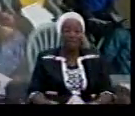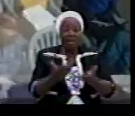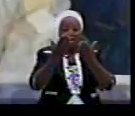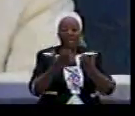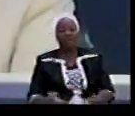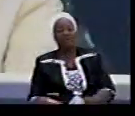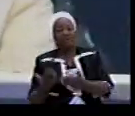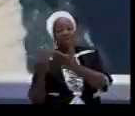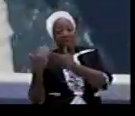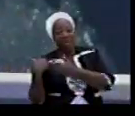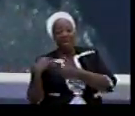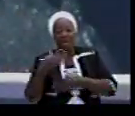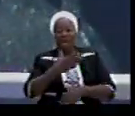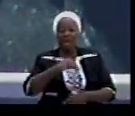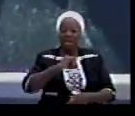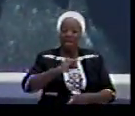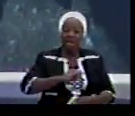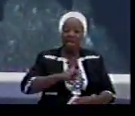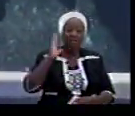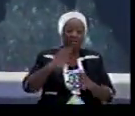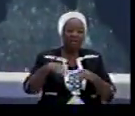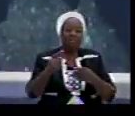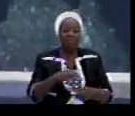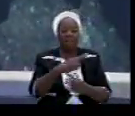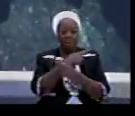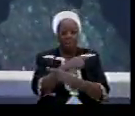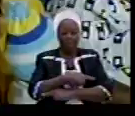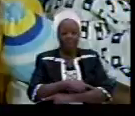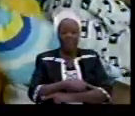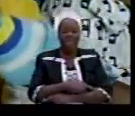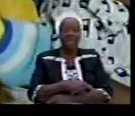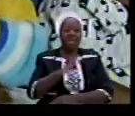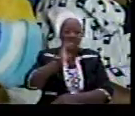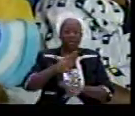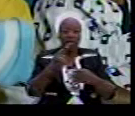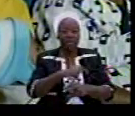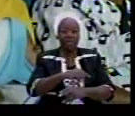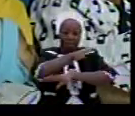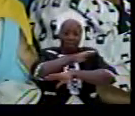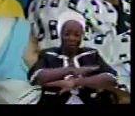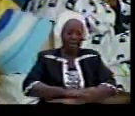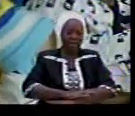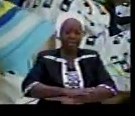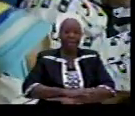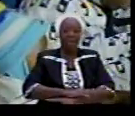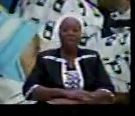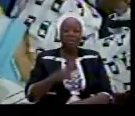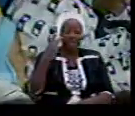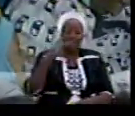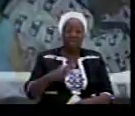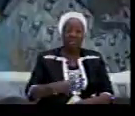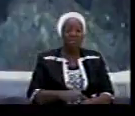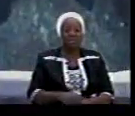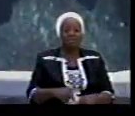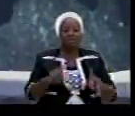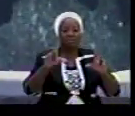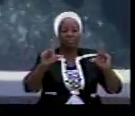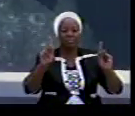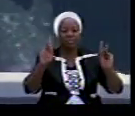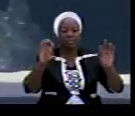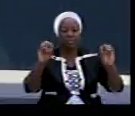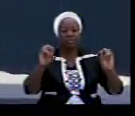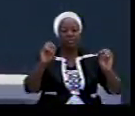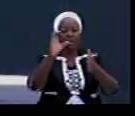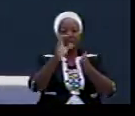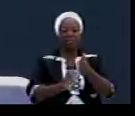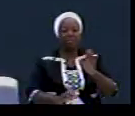will give you rest. He'll give you rest. Luke chapter 5, and I'm reading from